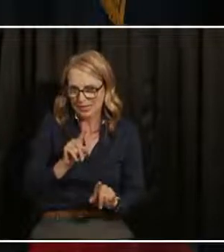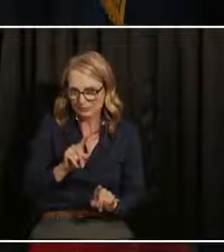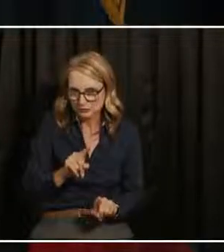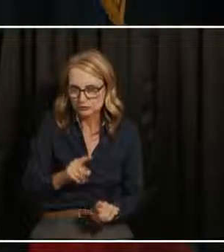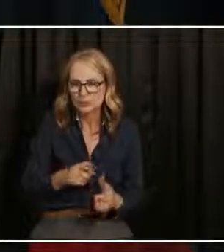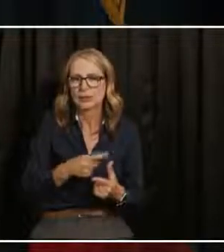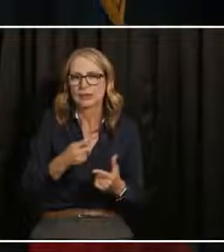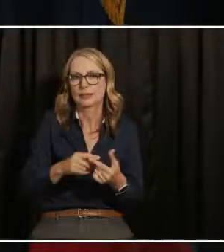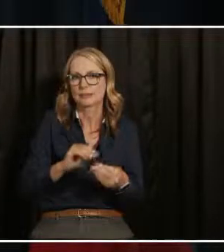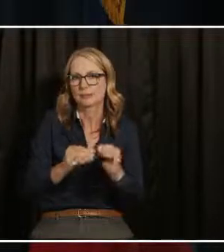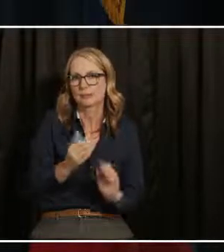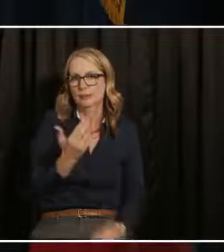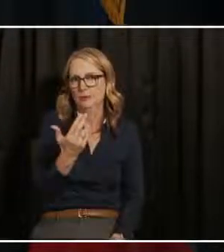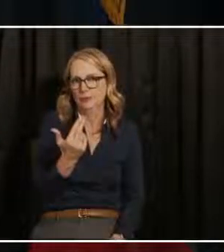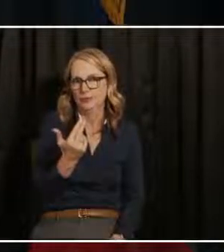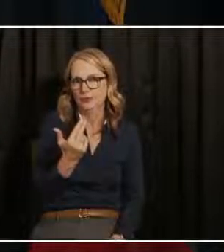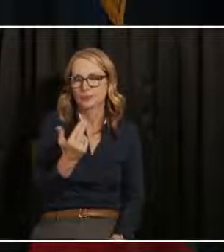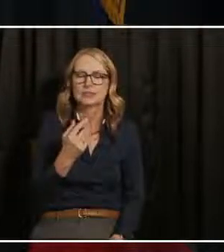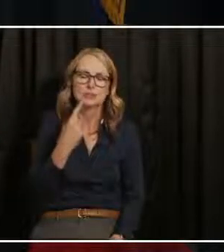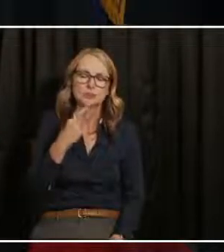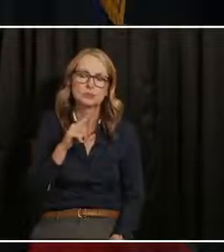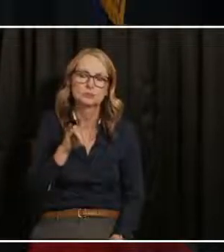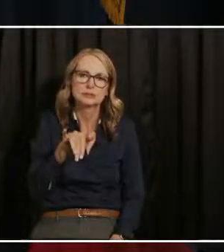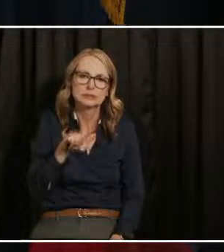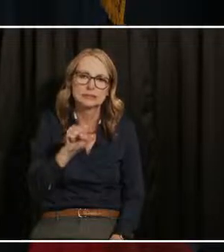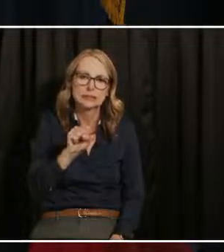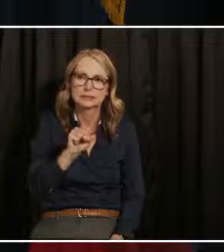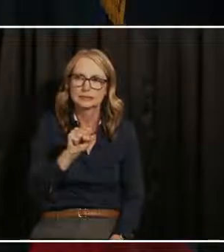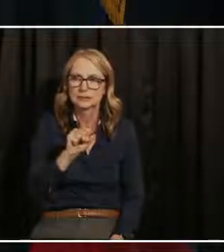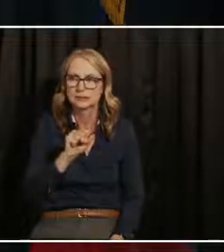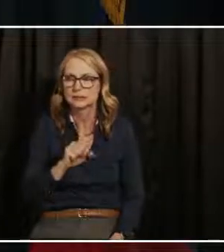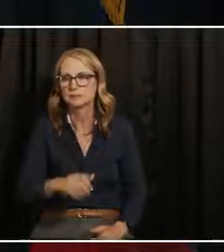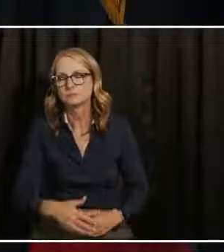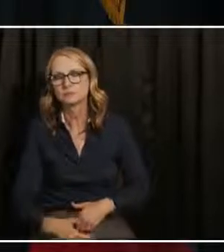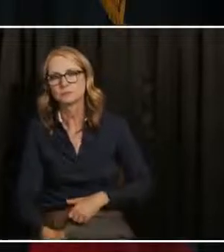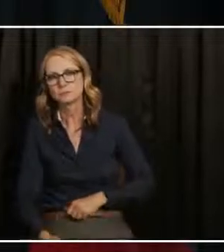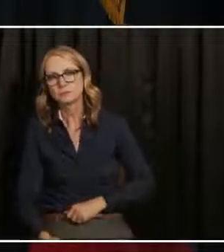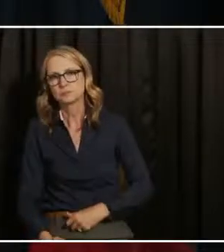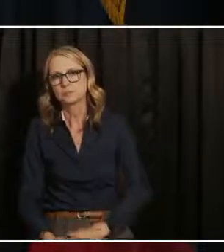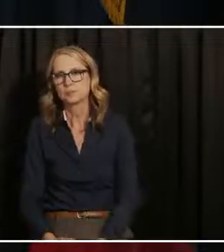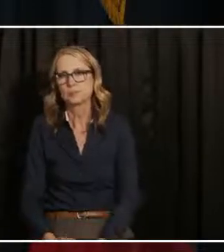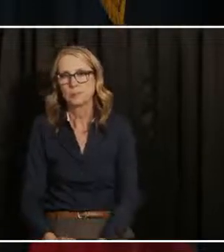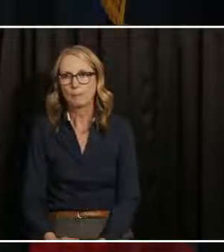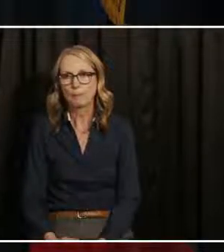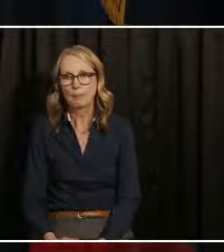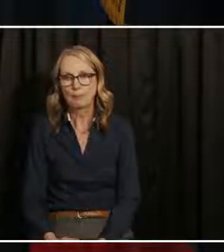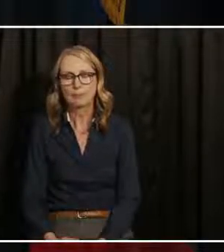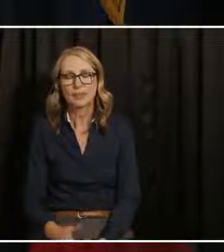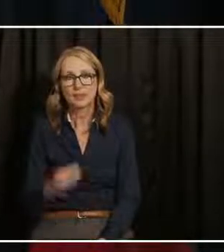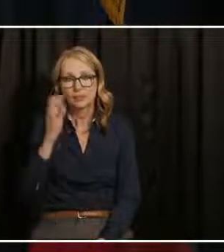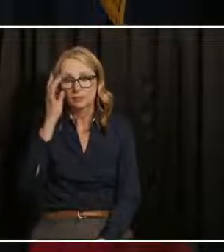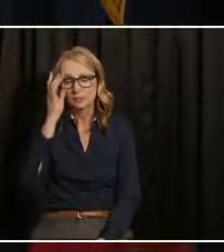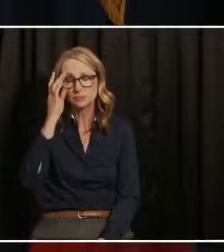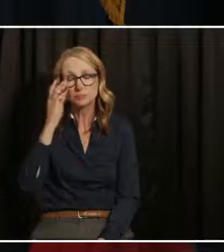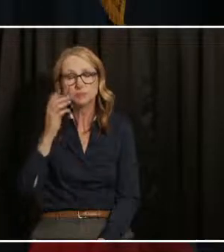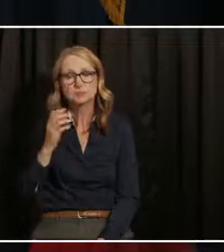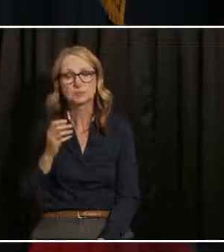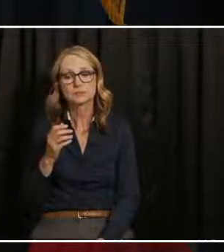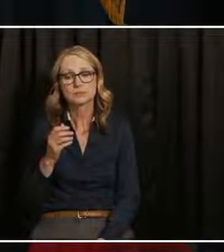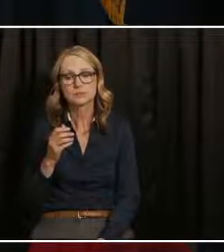booster, which you answer for the first or second, you can answer yes if you have a weakened immune system and receive